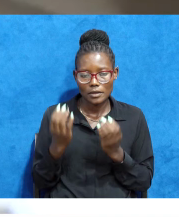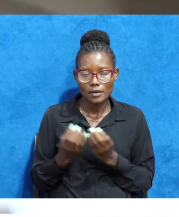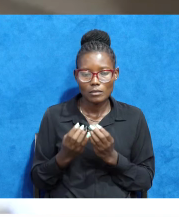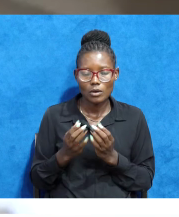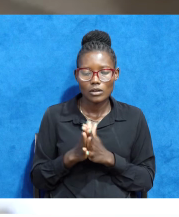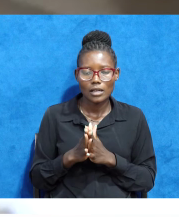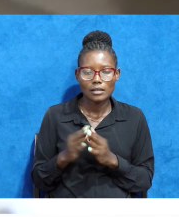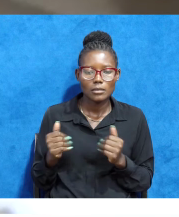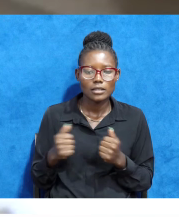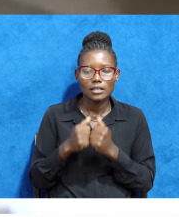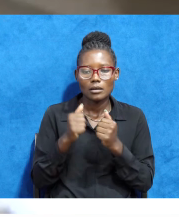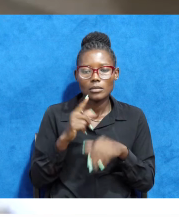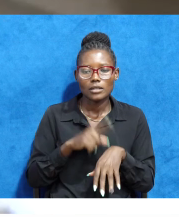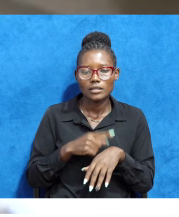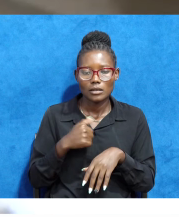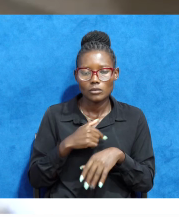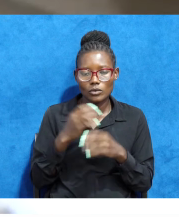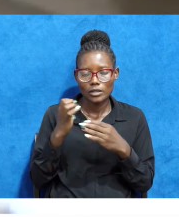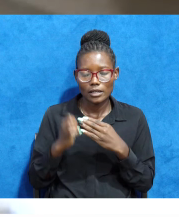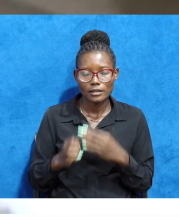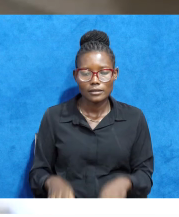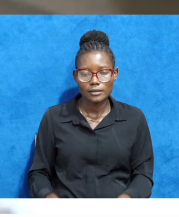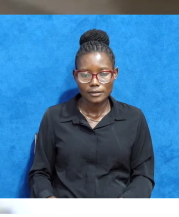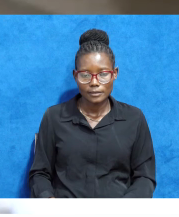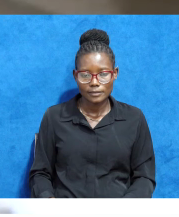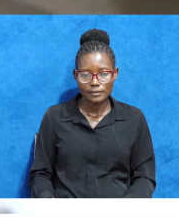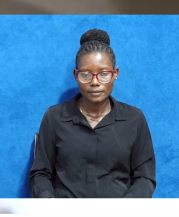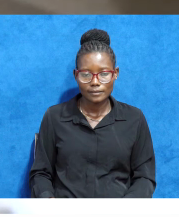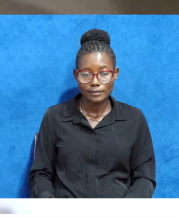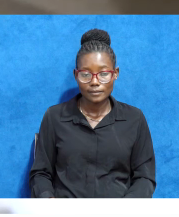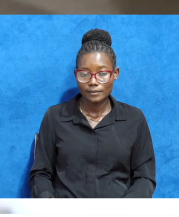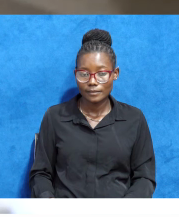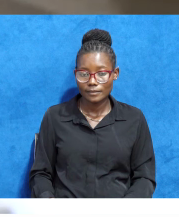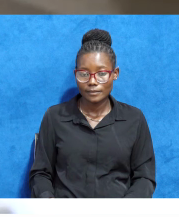the speed start to drop off a little bit, the average, but hopefully